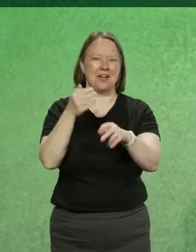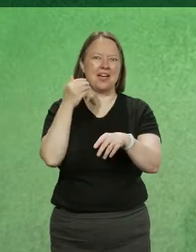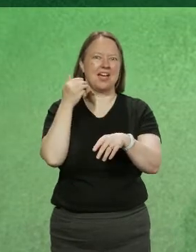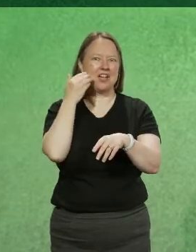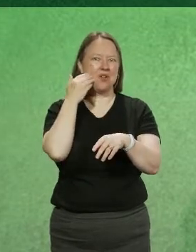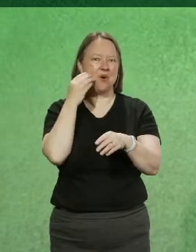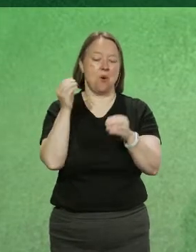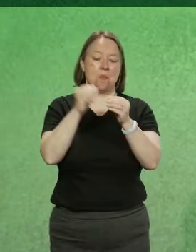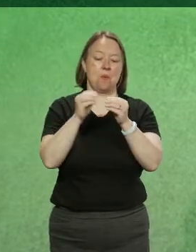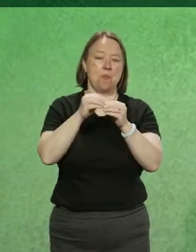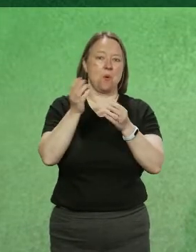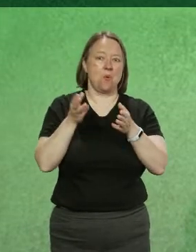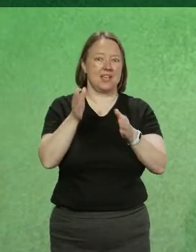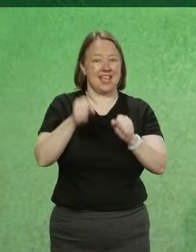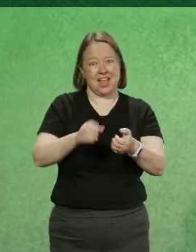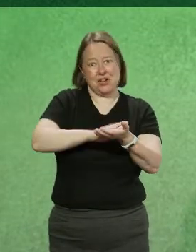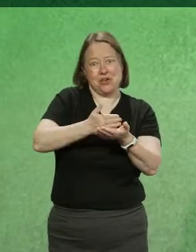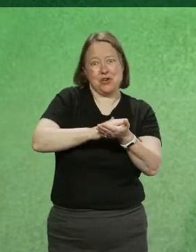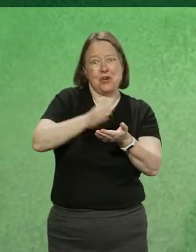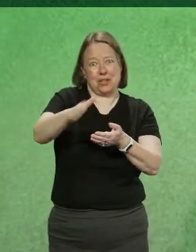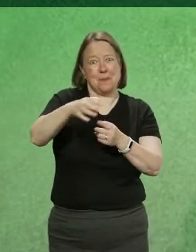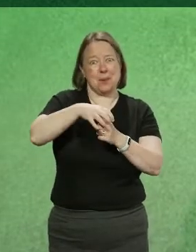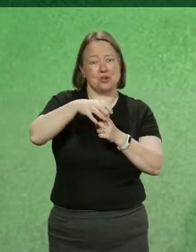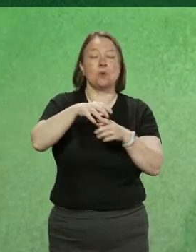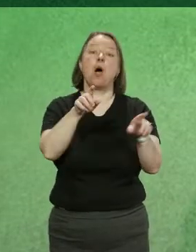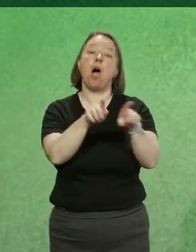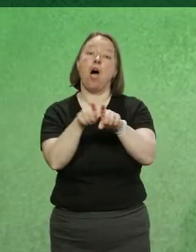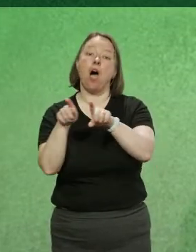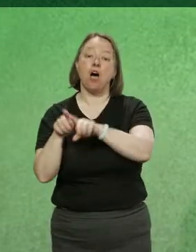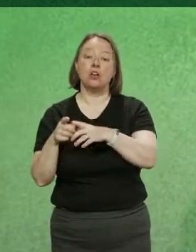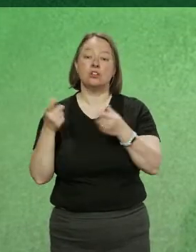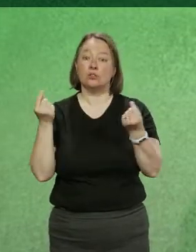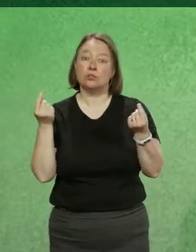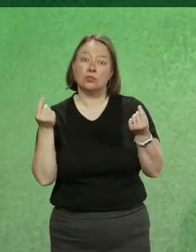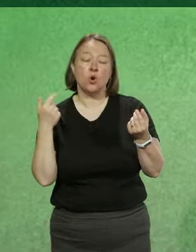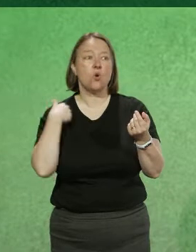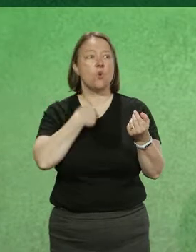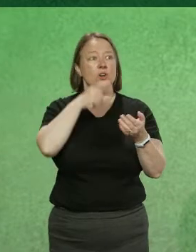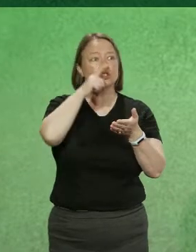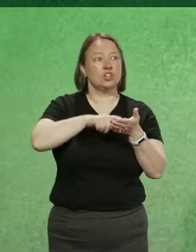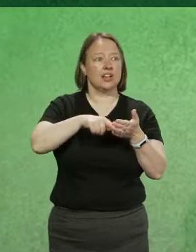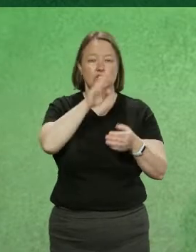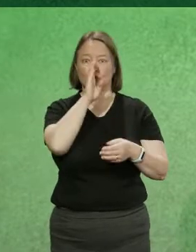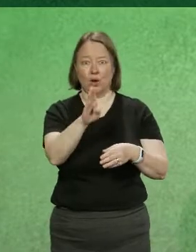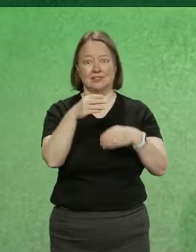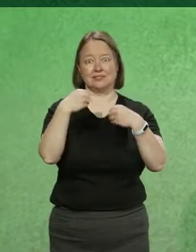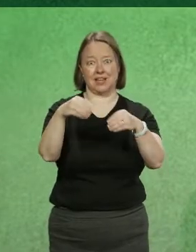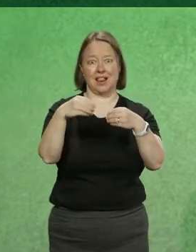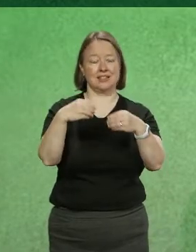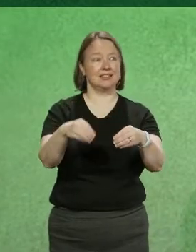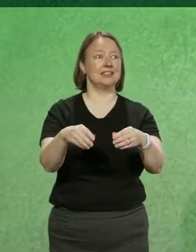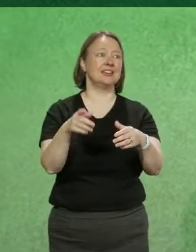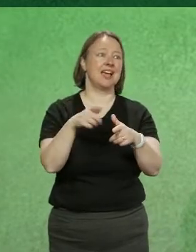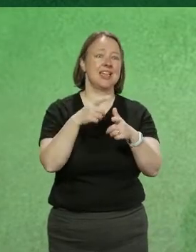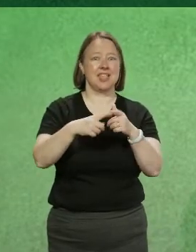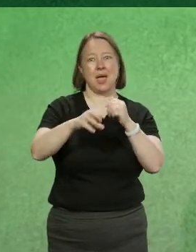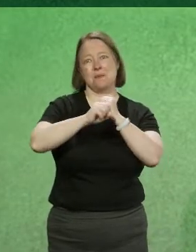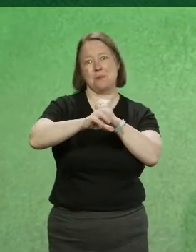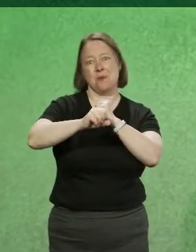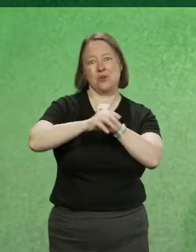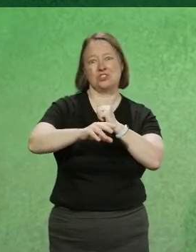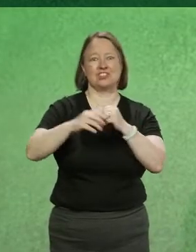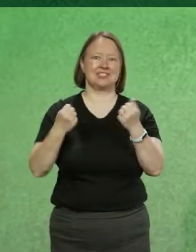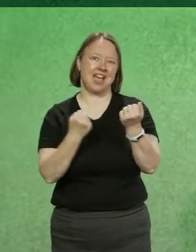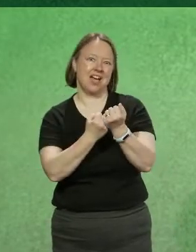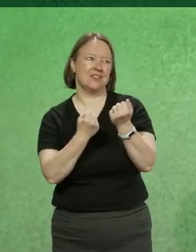on ways that they could cook their mushrooms. Also, we are looking into direct selling, promotions, advocacy,